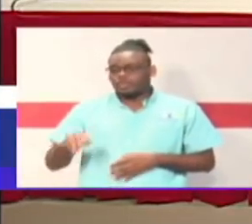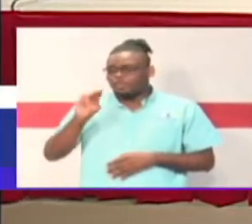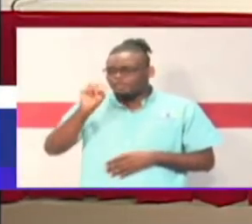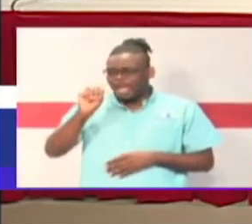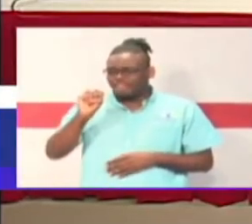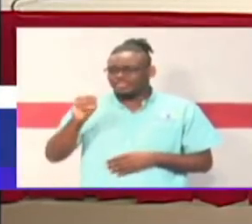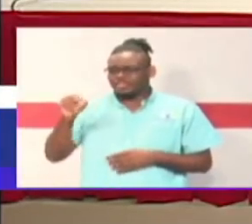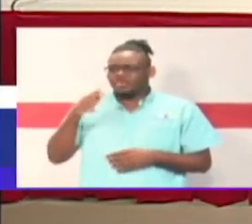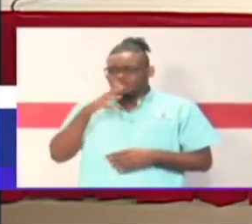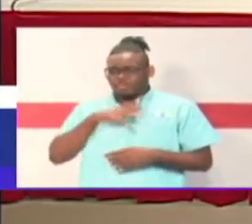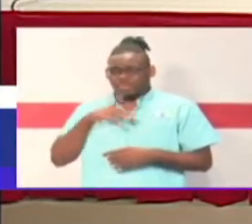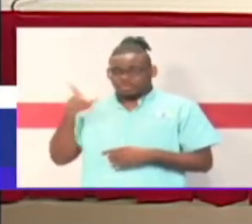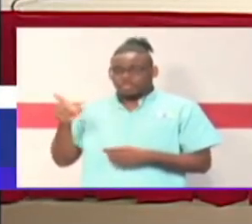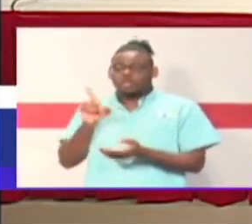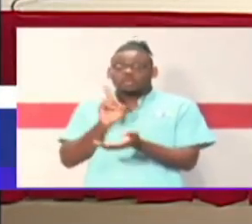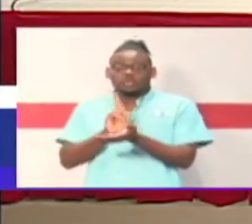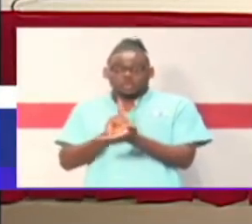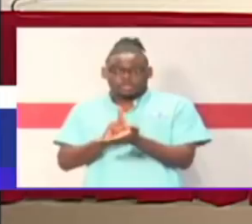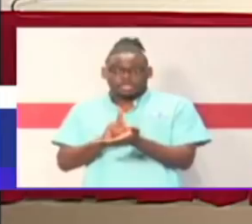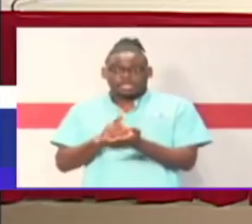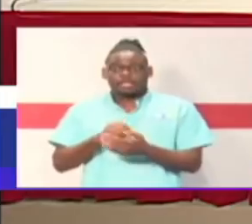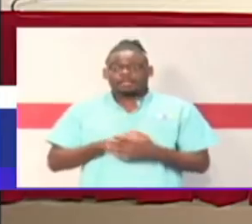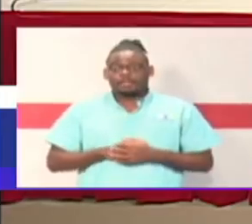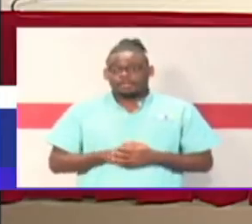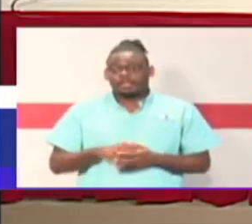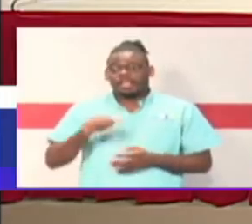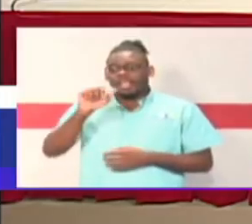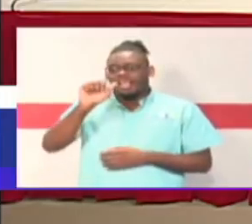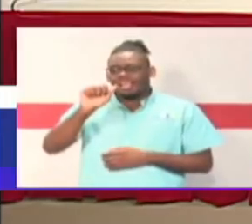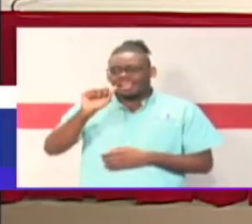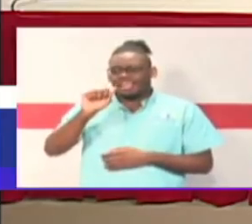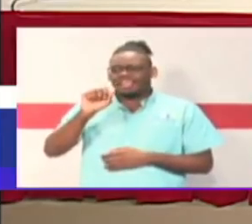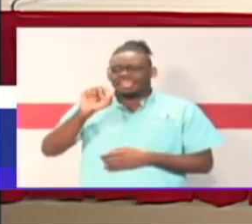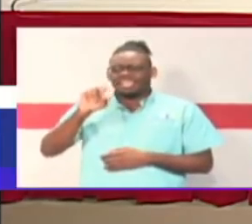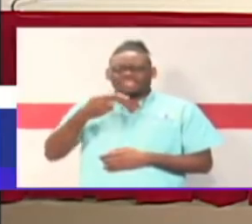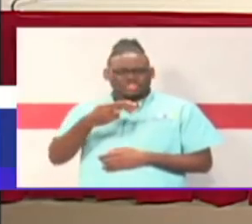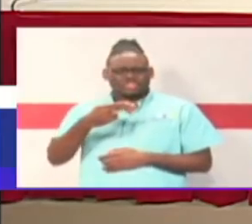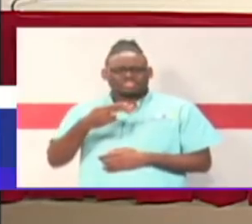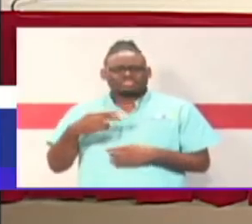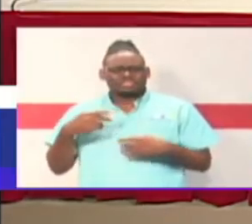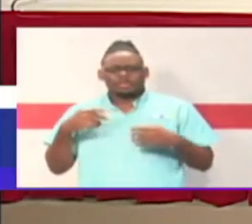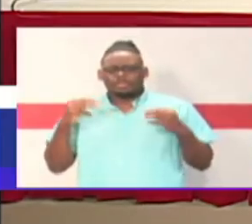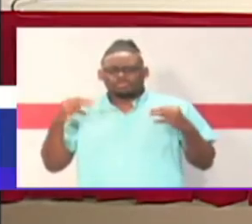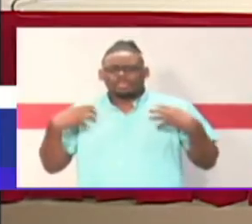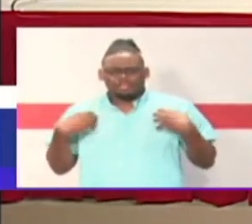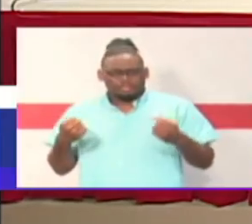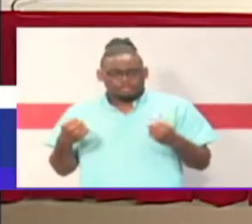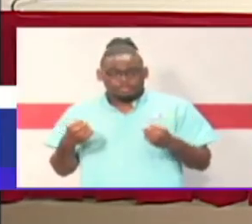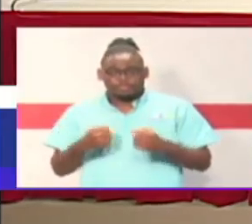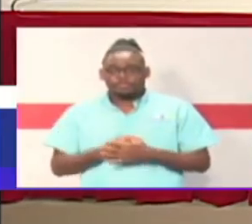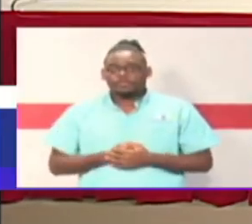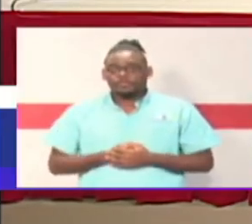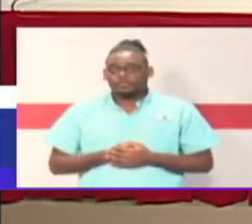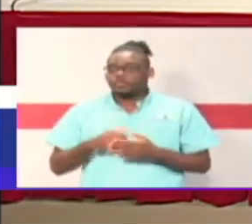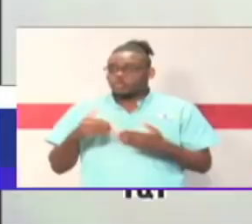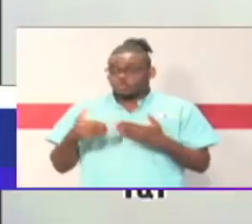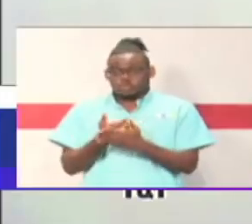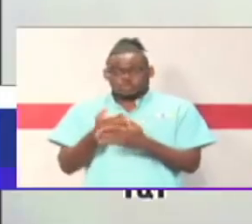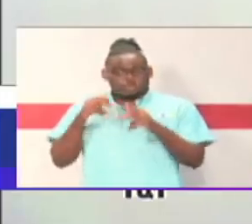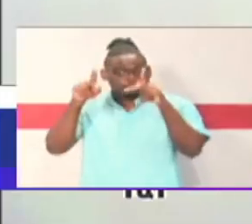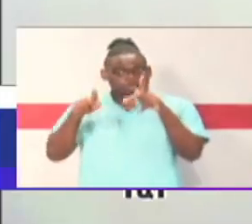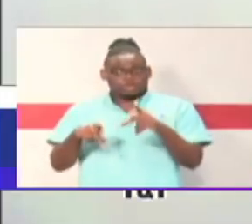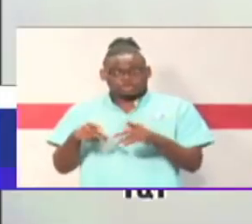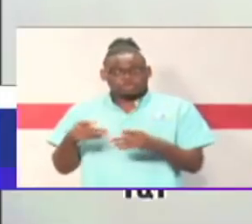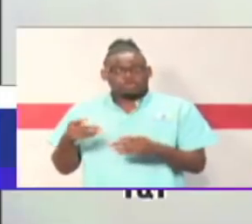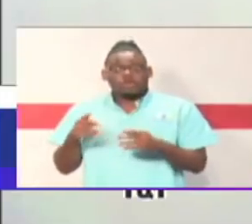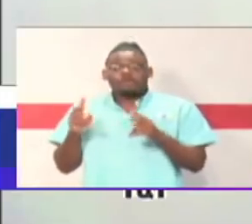Adish Sujisingh, Director of Women's Health at the Ministry of Health, and our new face today, very experienced but